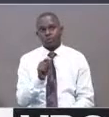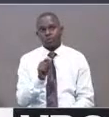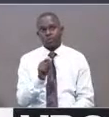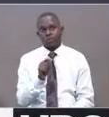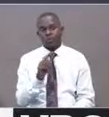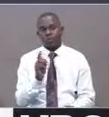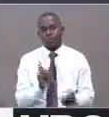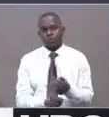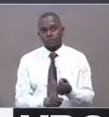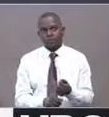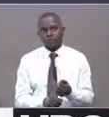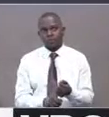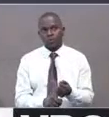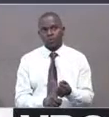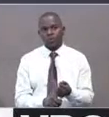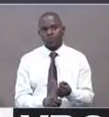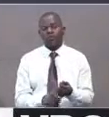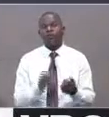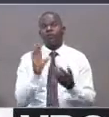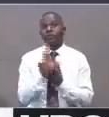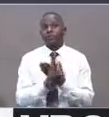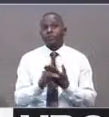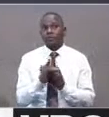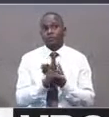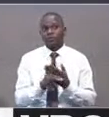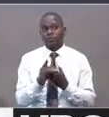that we received from the mother district